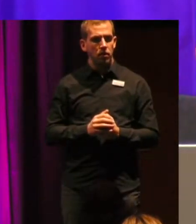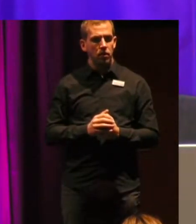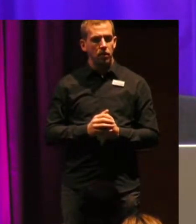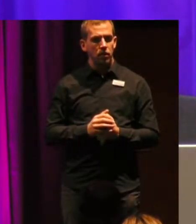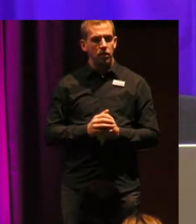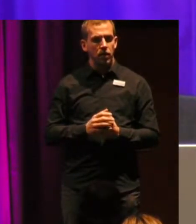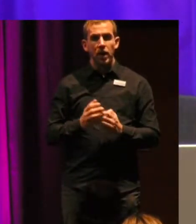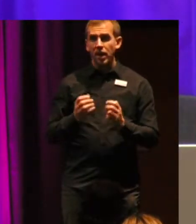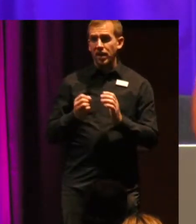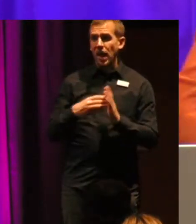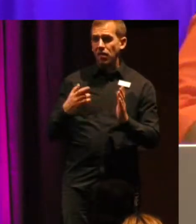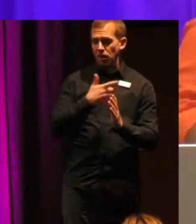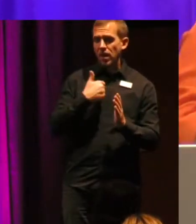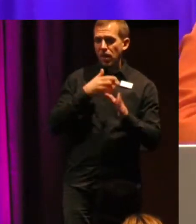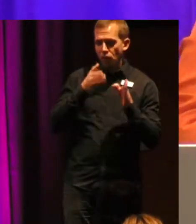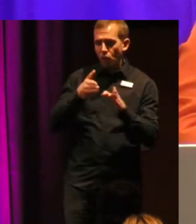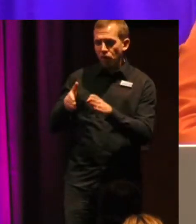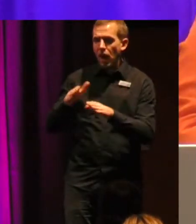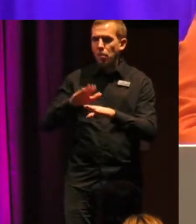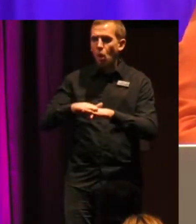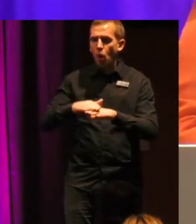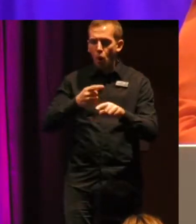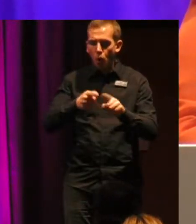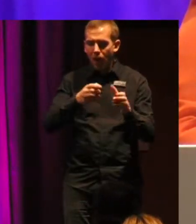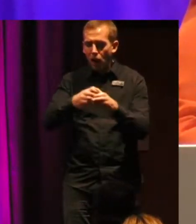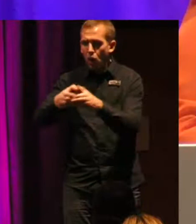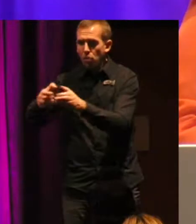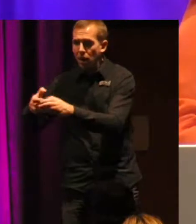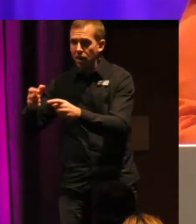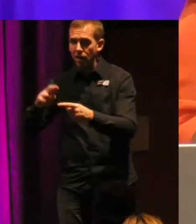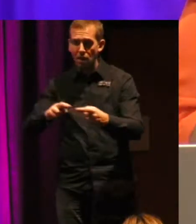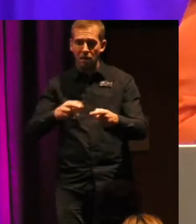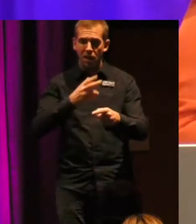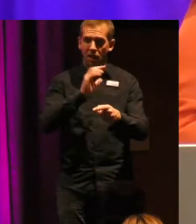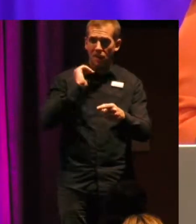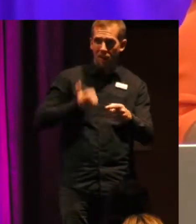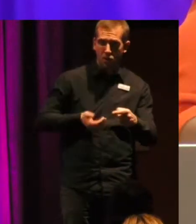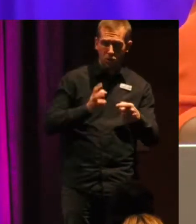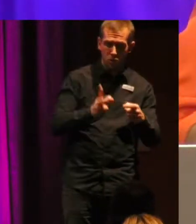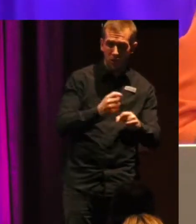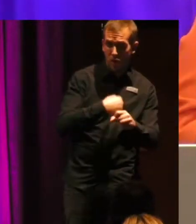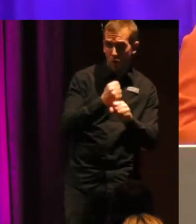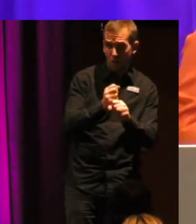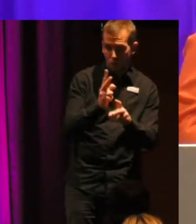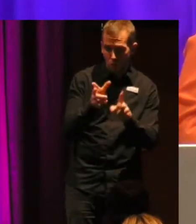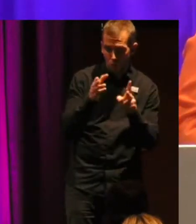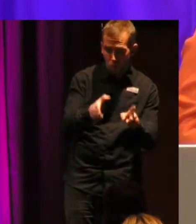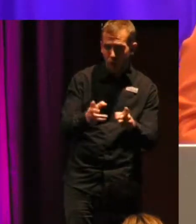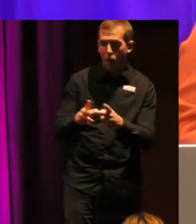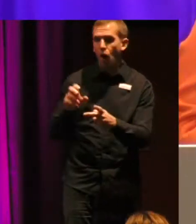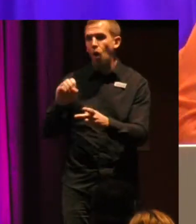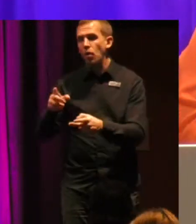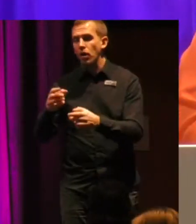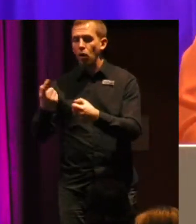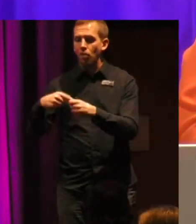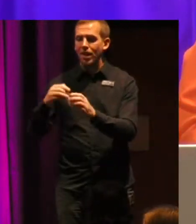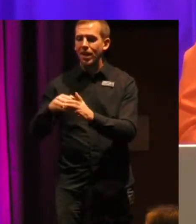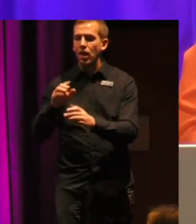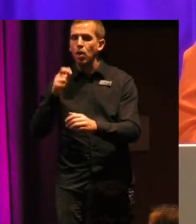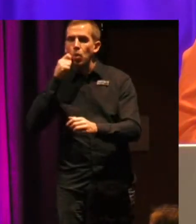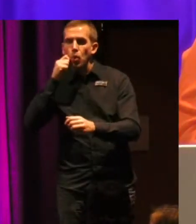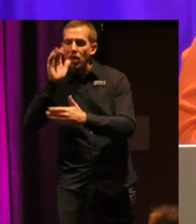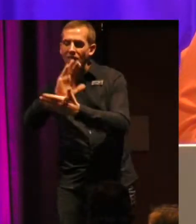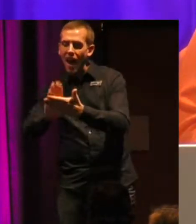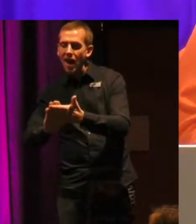type of intimidating factor. If you're a person of color, it might be more about your race or harkening back to history. And so we had a